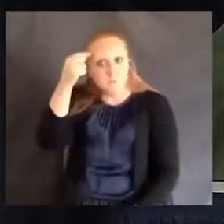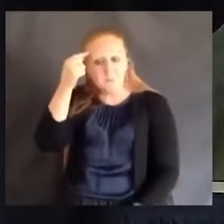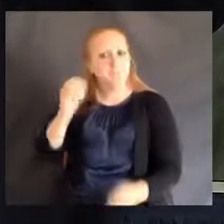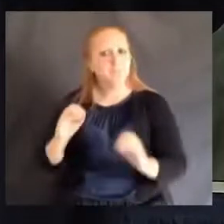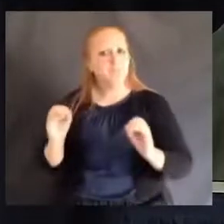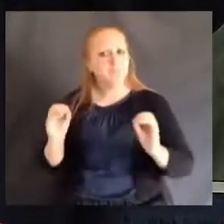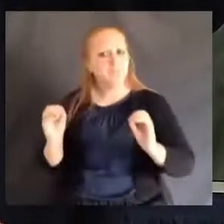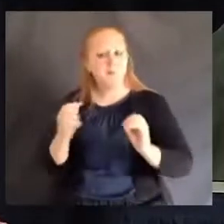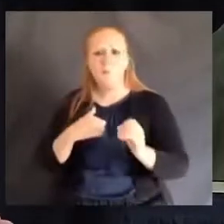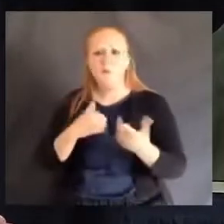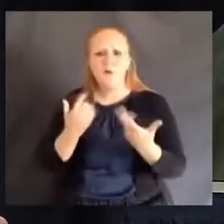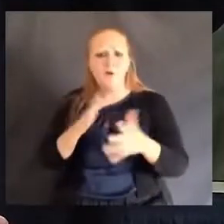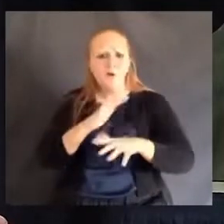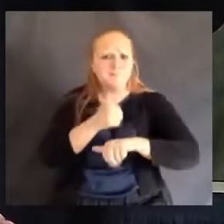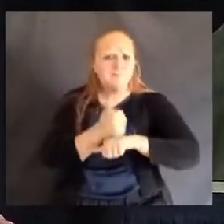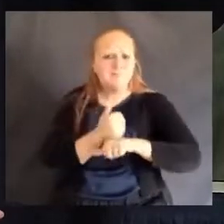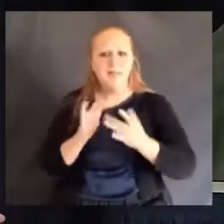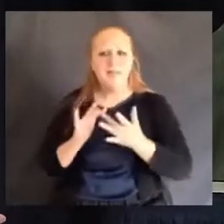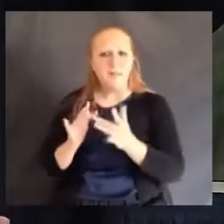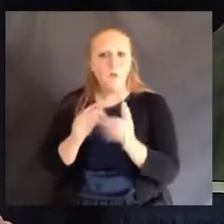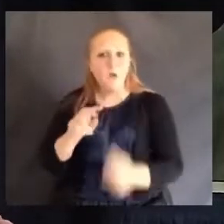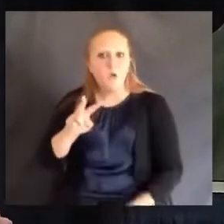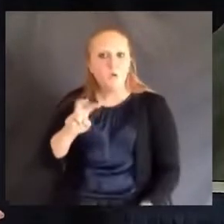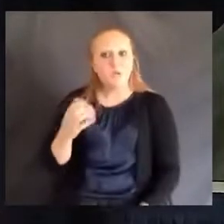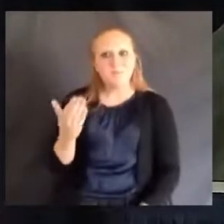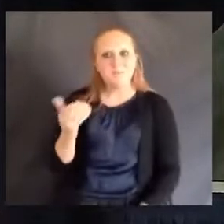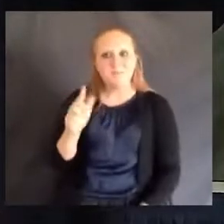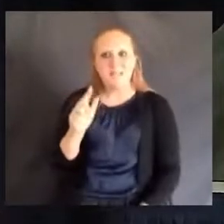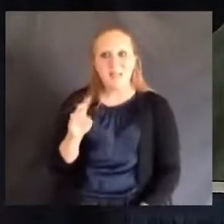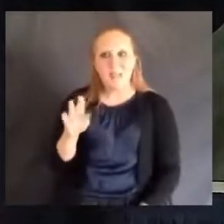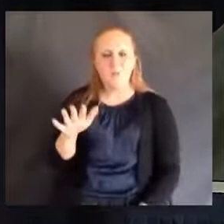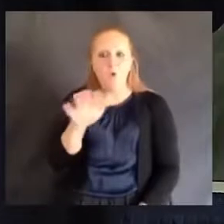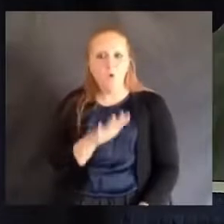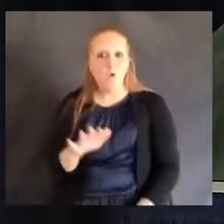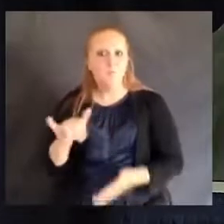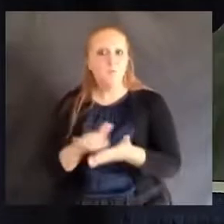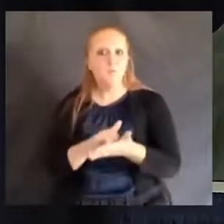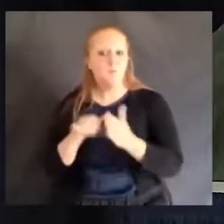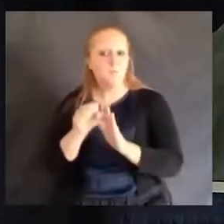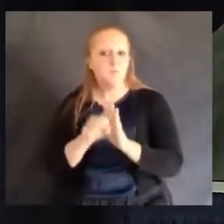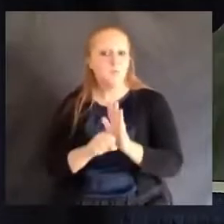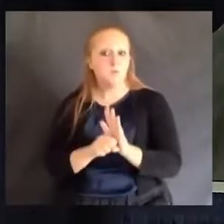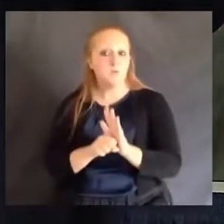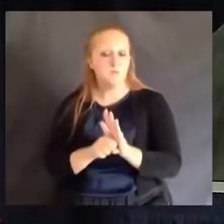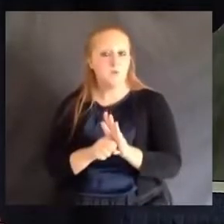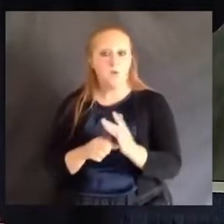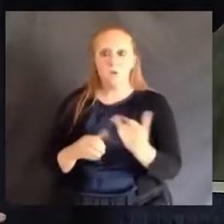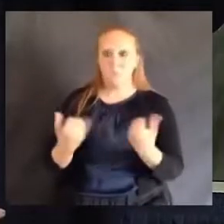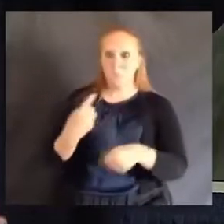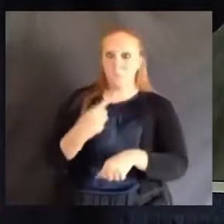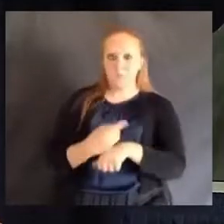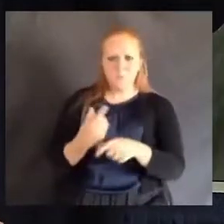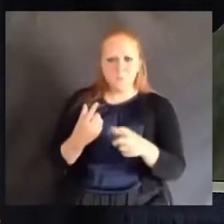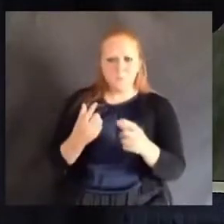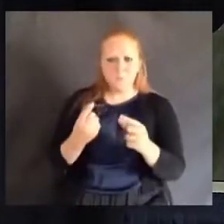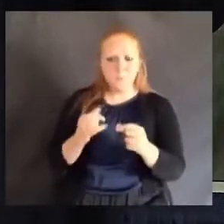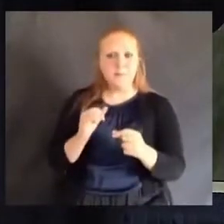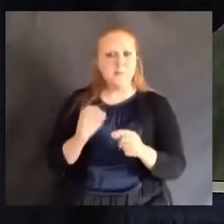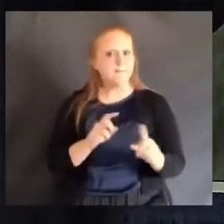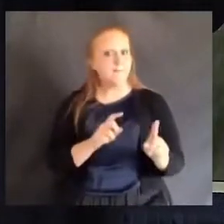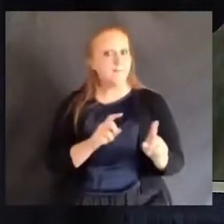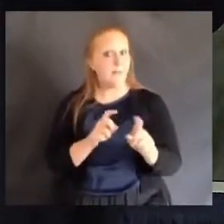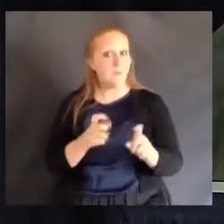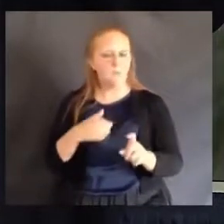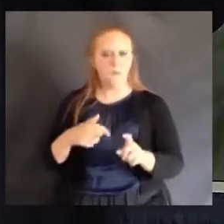we built out our own network of 215 labs that we have across the state. And right now, we're able to turn around tests on average